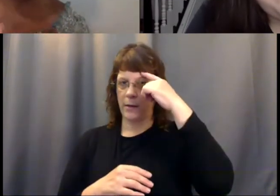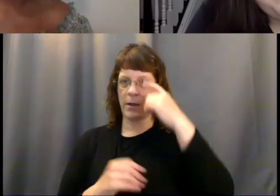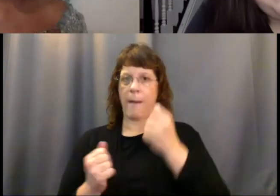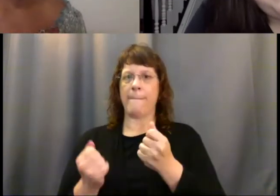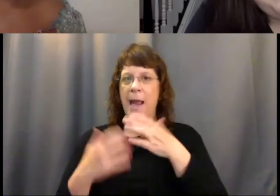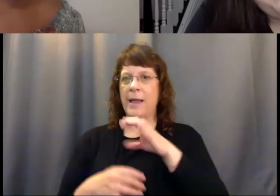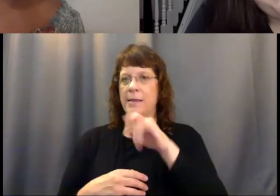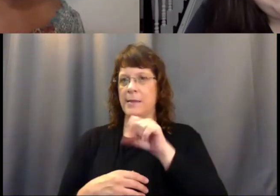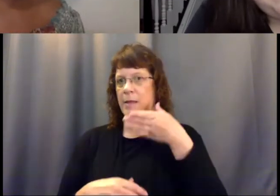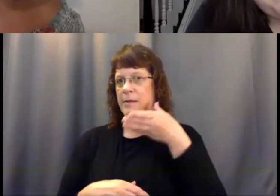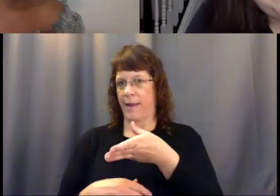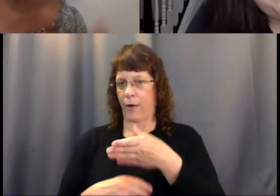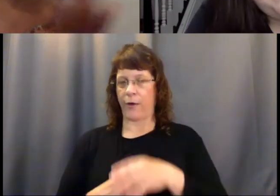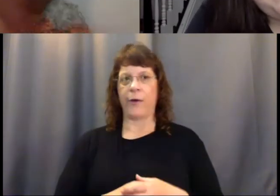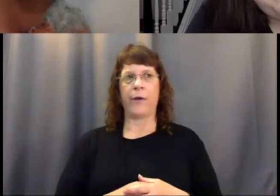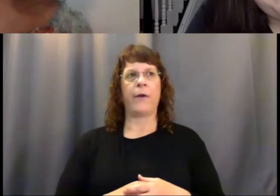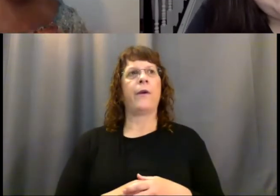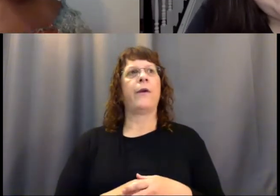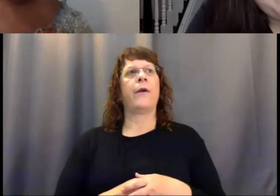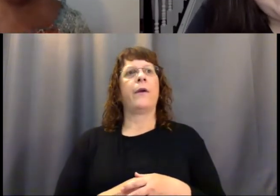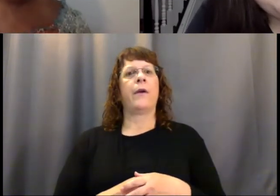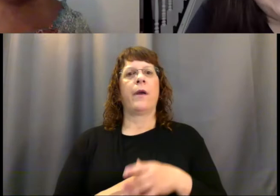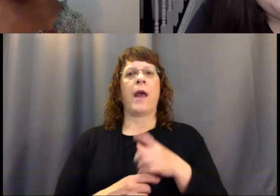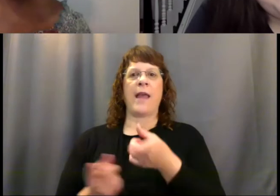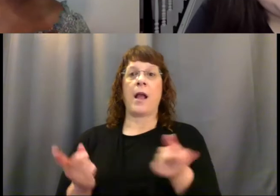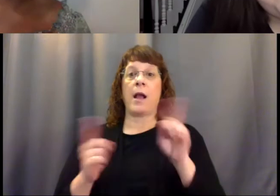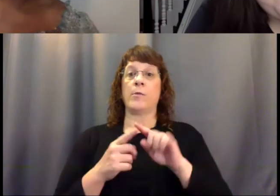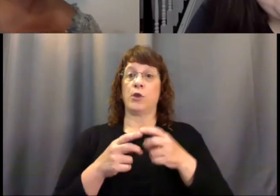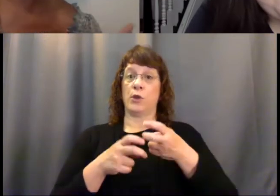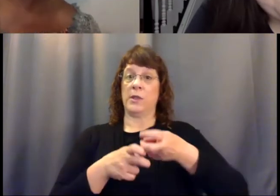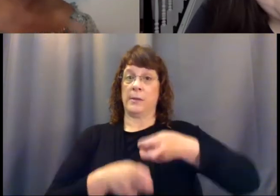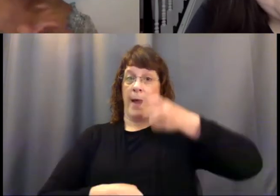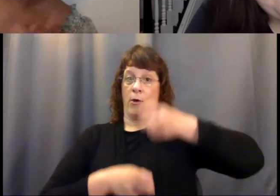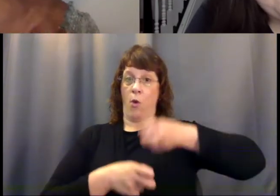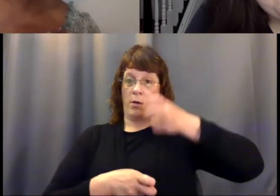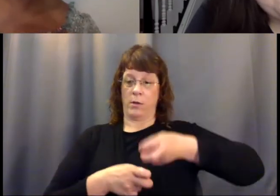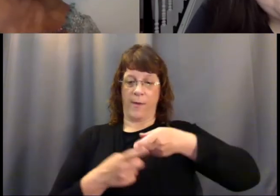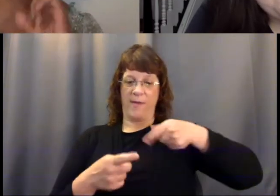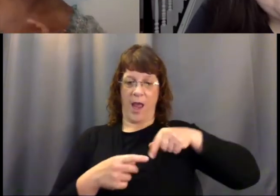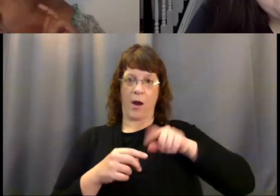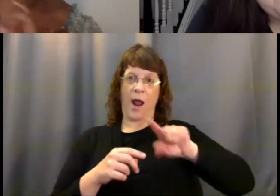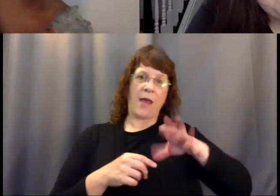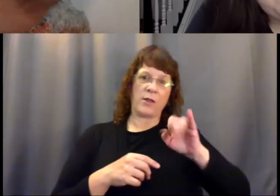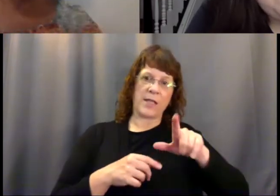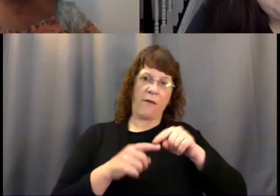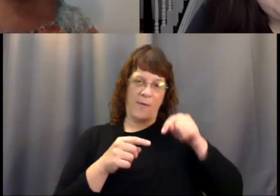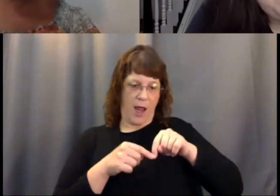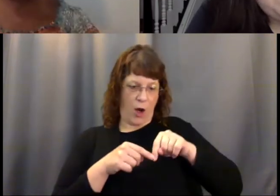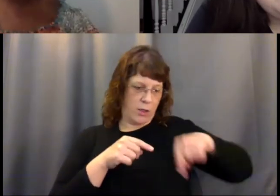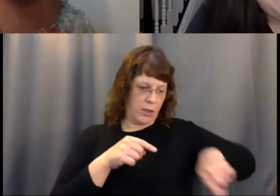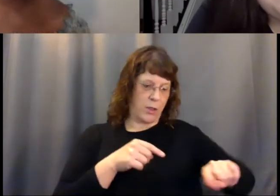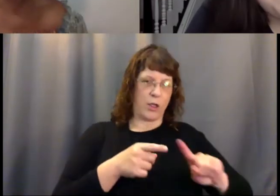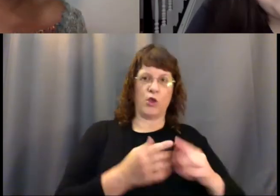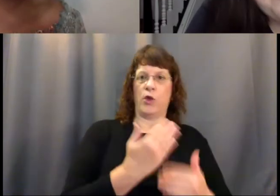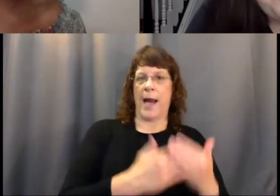there. And it'll come to your spinal cord, and then from your spinal cord, there'll be another cell that goes from spinal cord to your